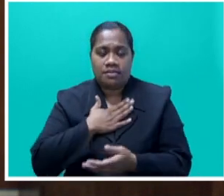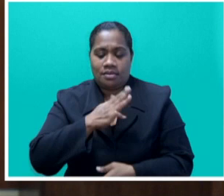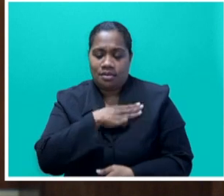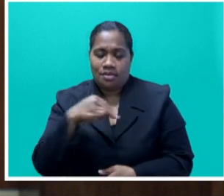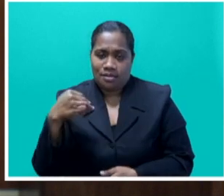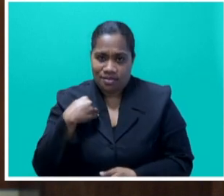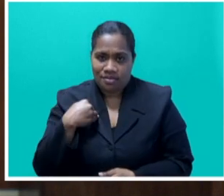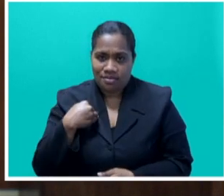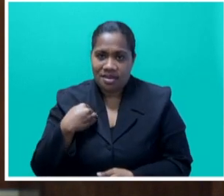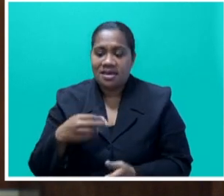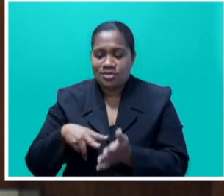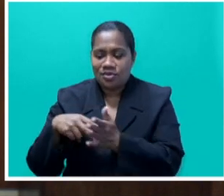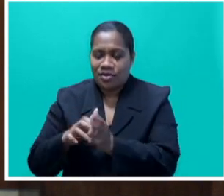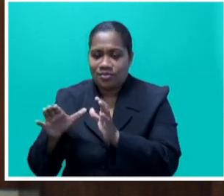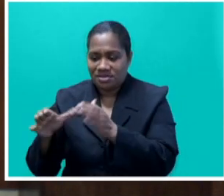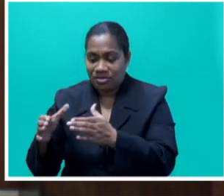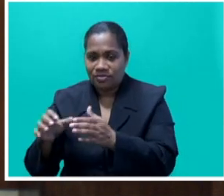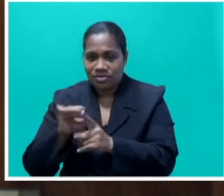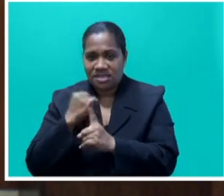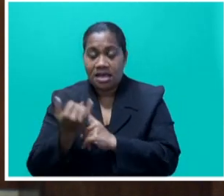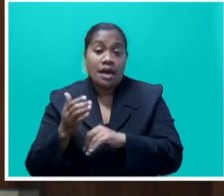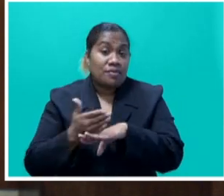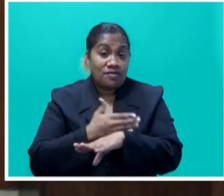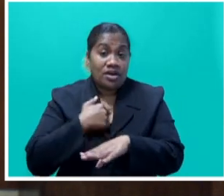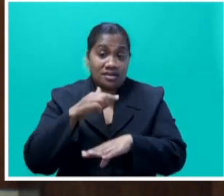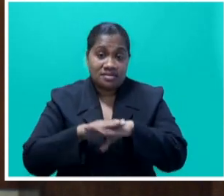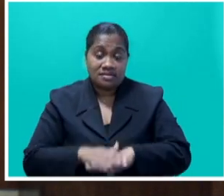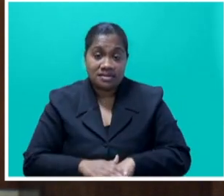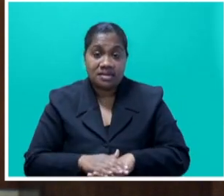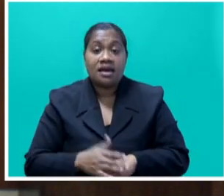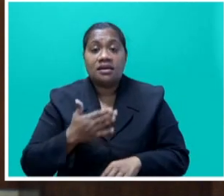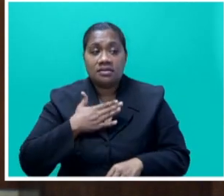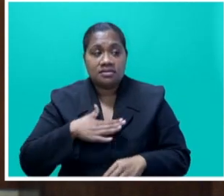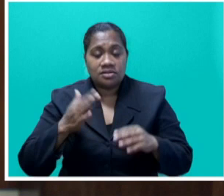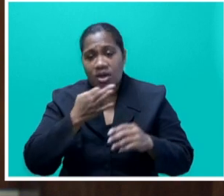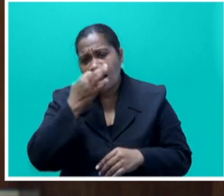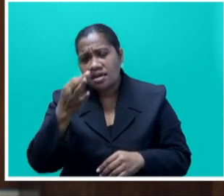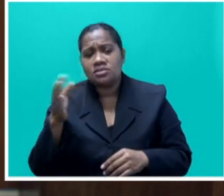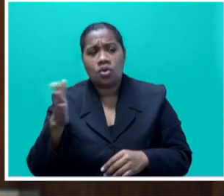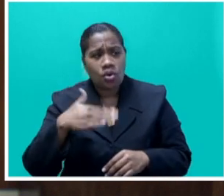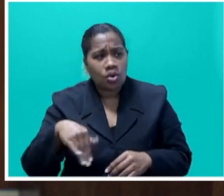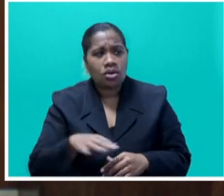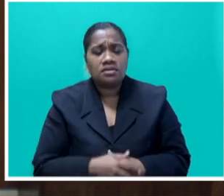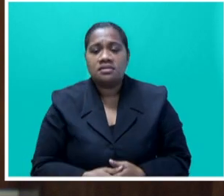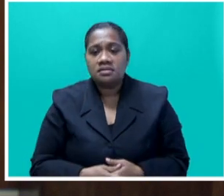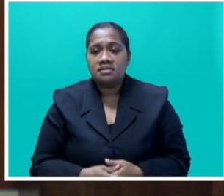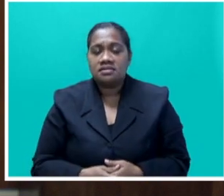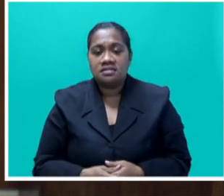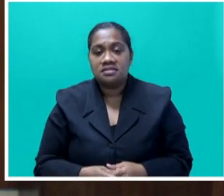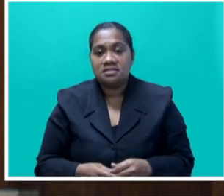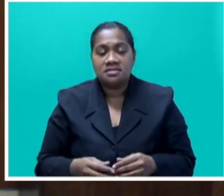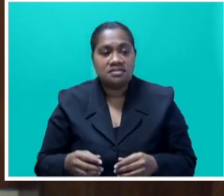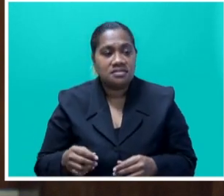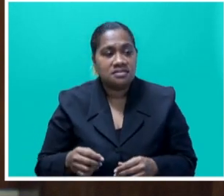the vulnerable sections of this society. Before I take my seat down, Mr. Speaker, I urge all the MPs here, all the ministries, that